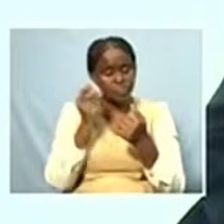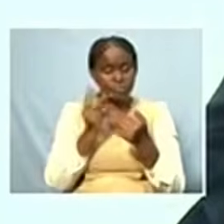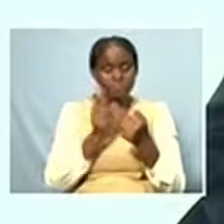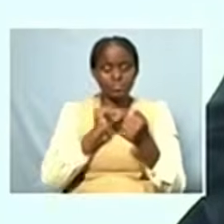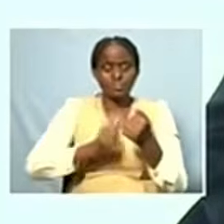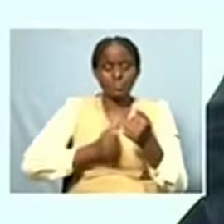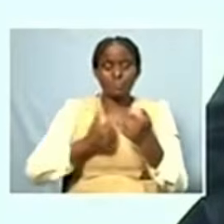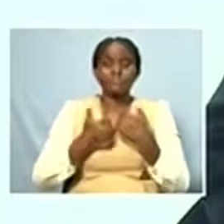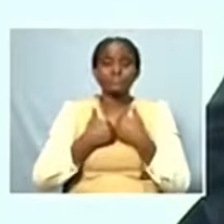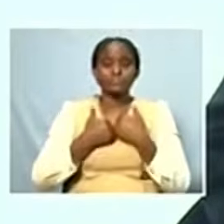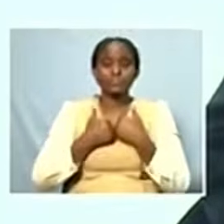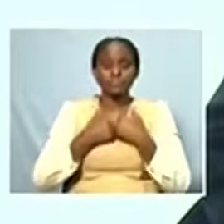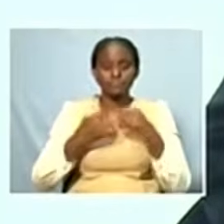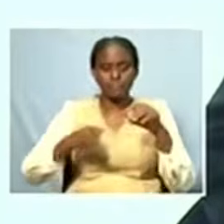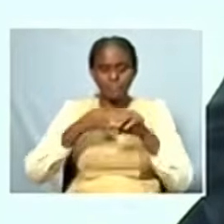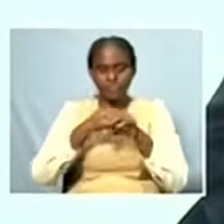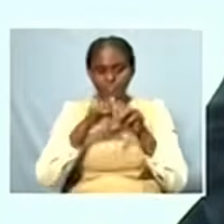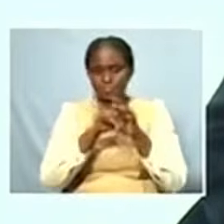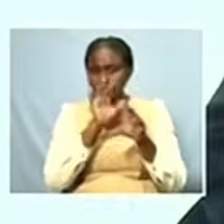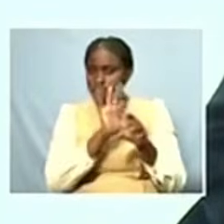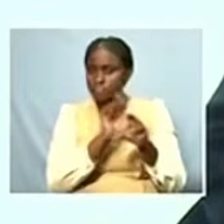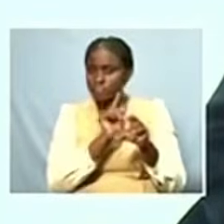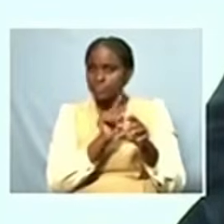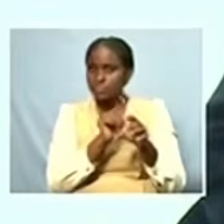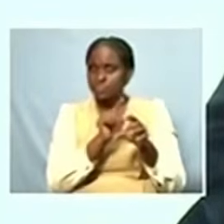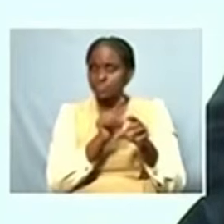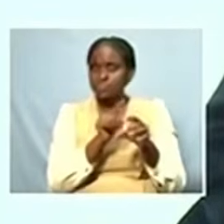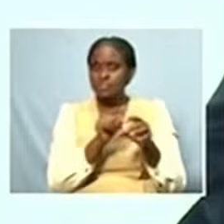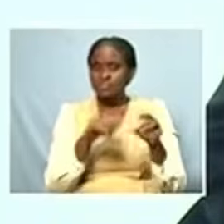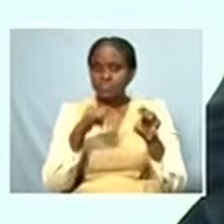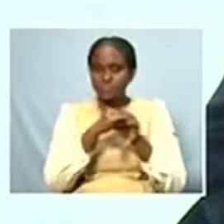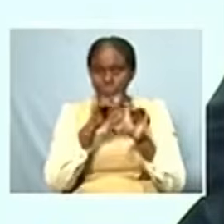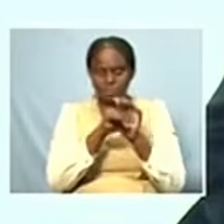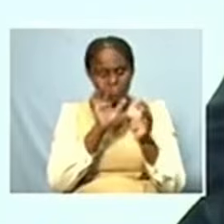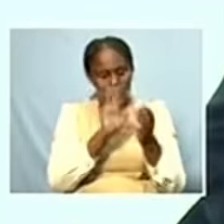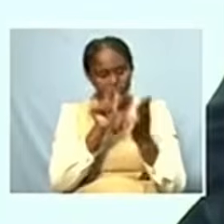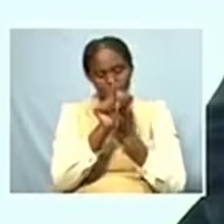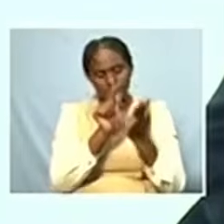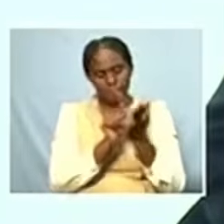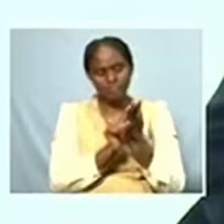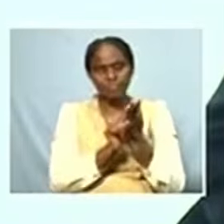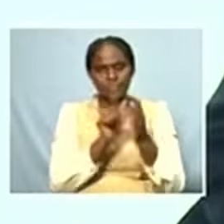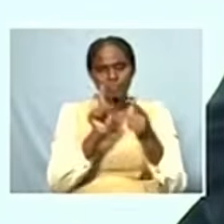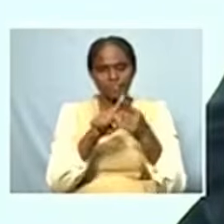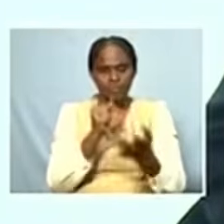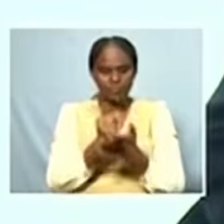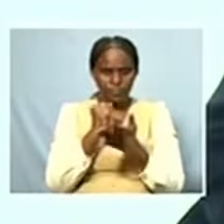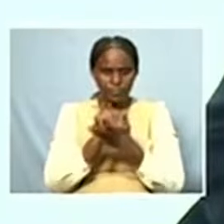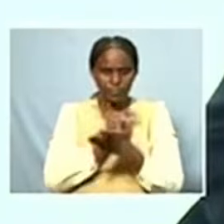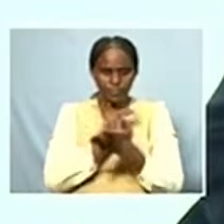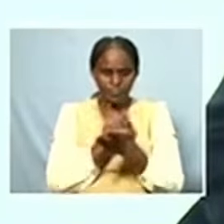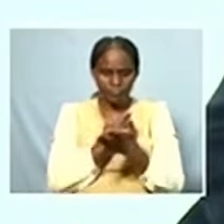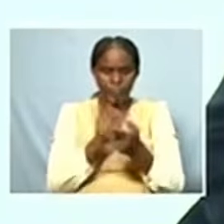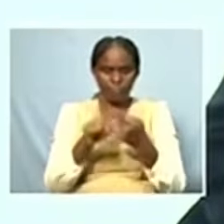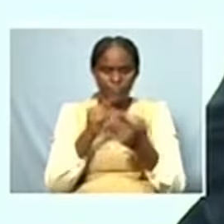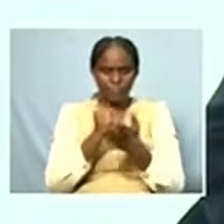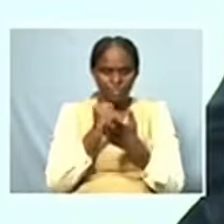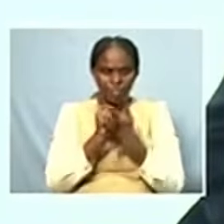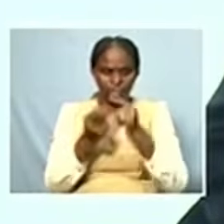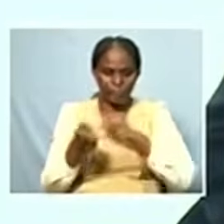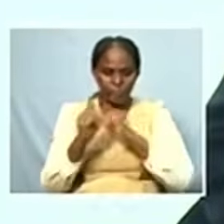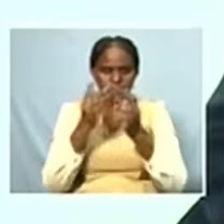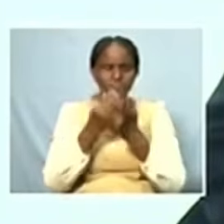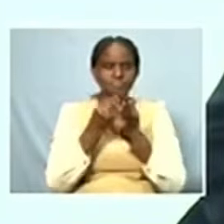we engaged legal to help us get these